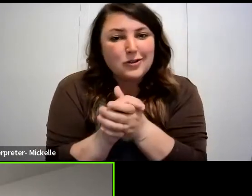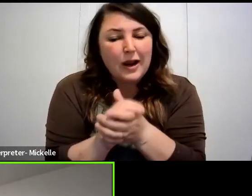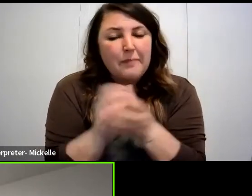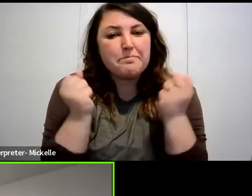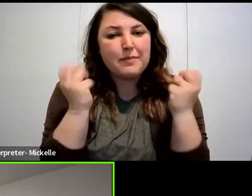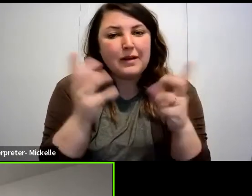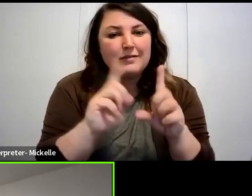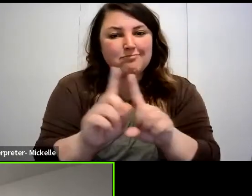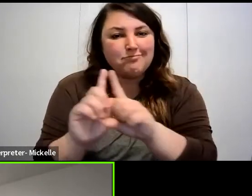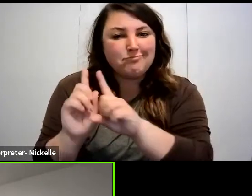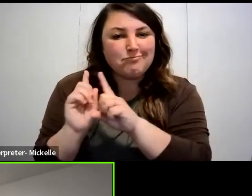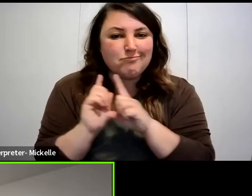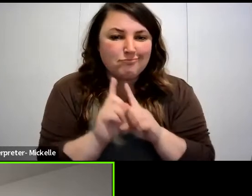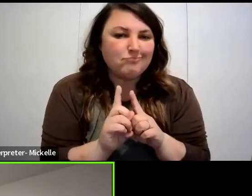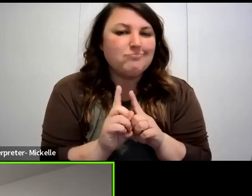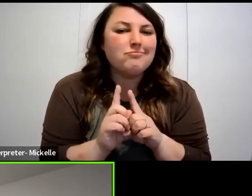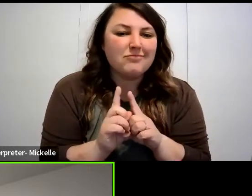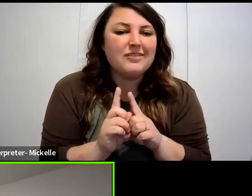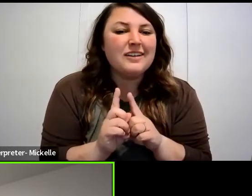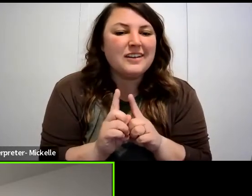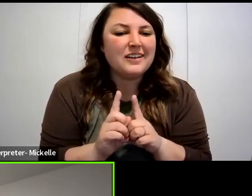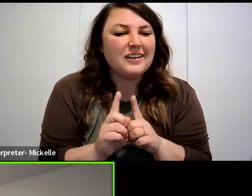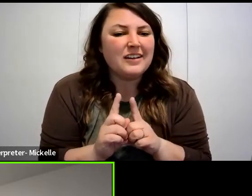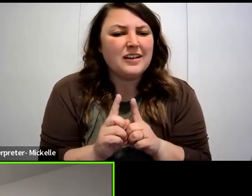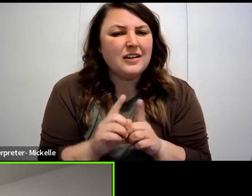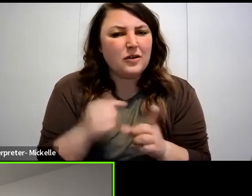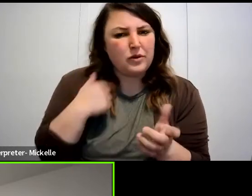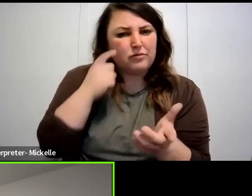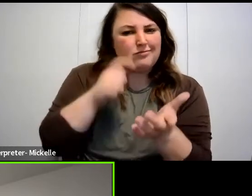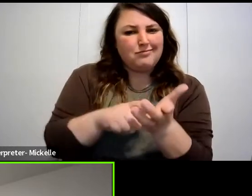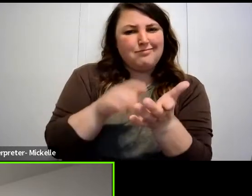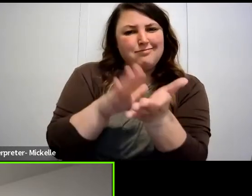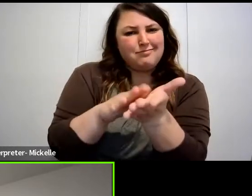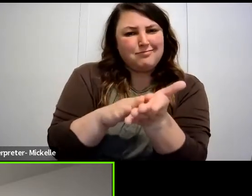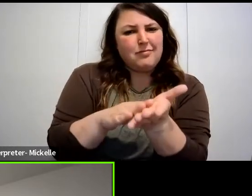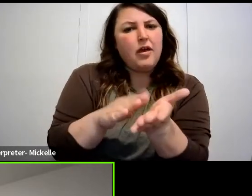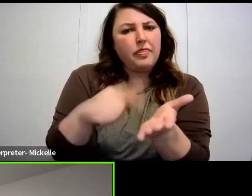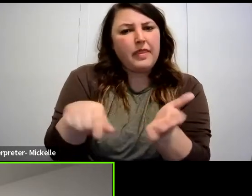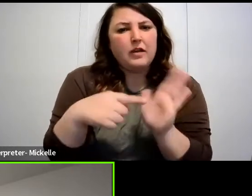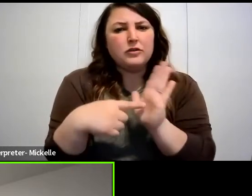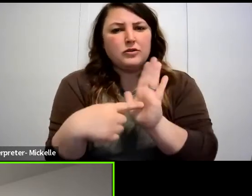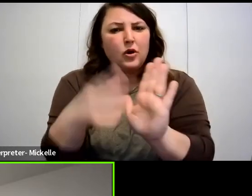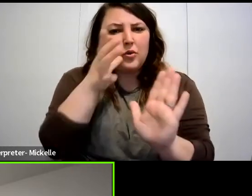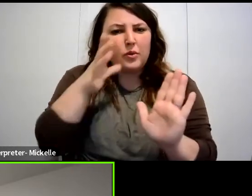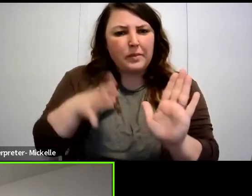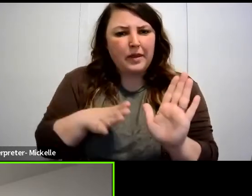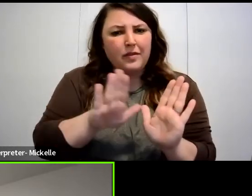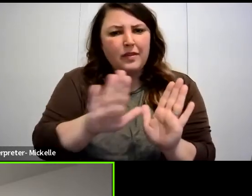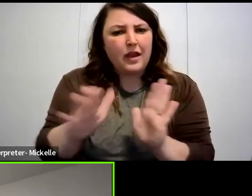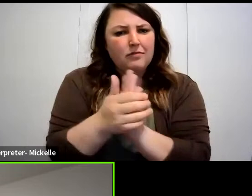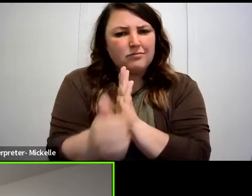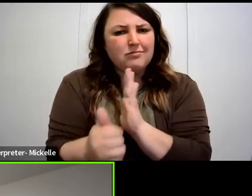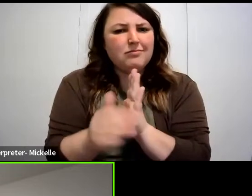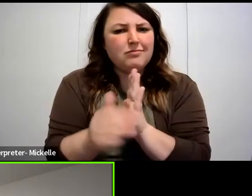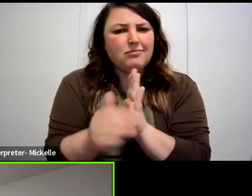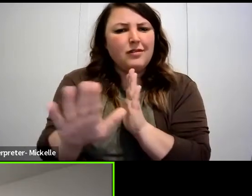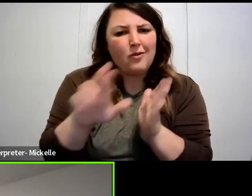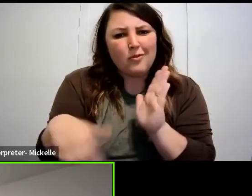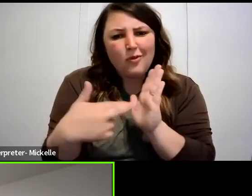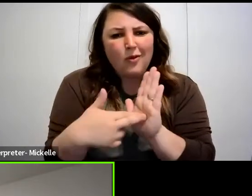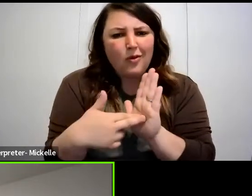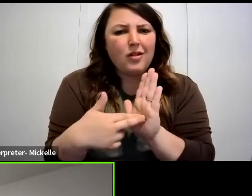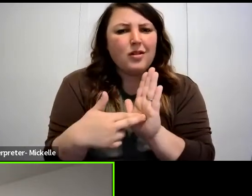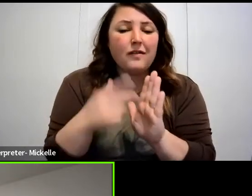journalists. Through their work, they have given visibility to women's crucial role in humanitarian emergencies, preventing